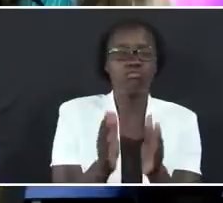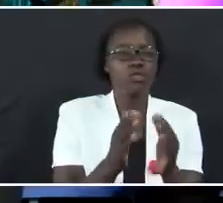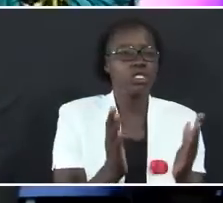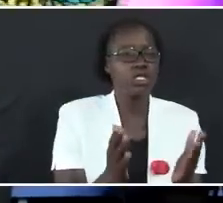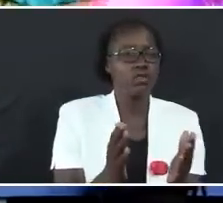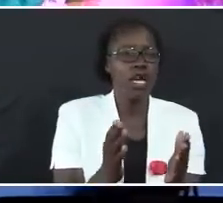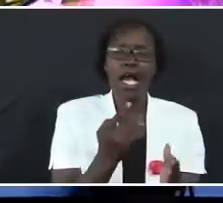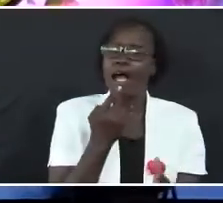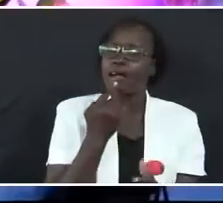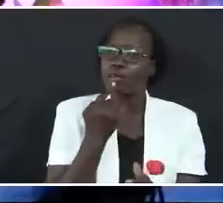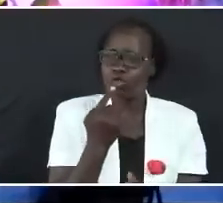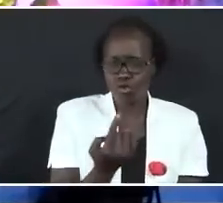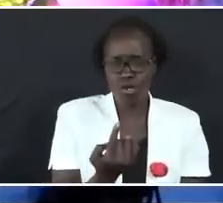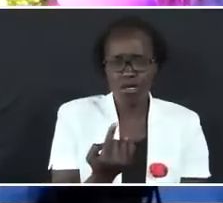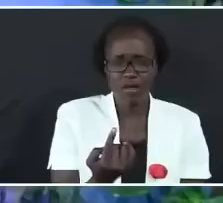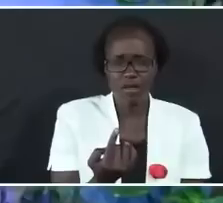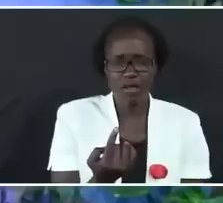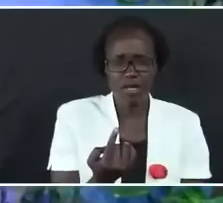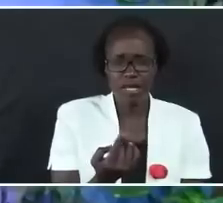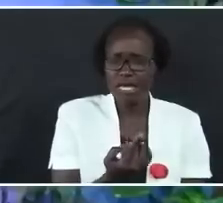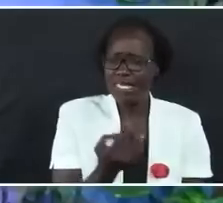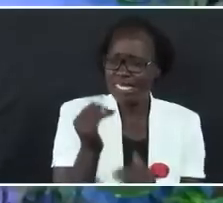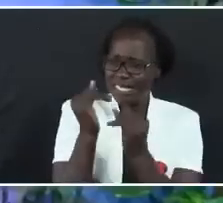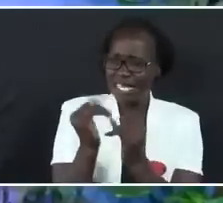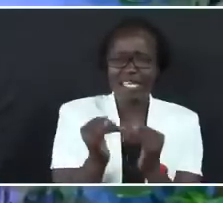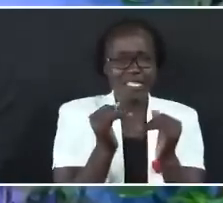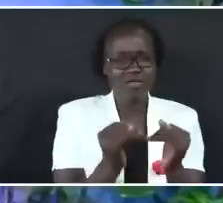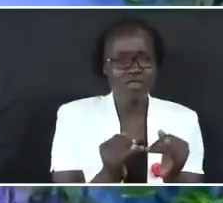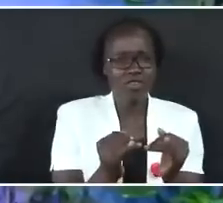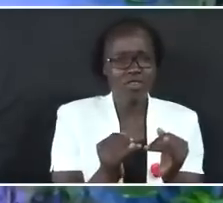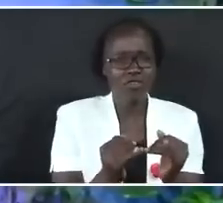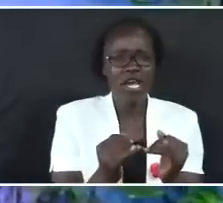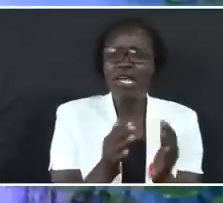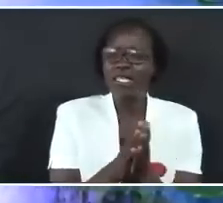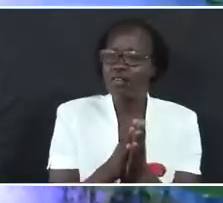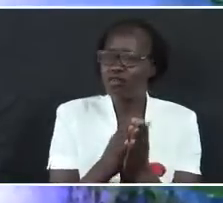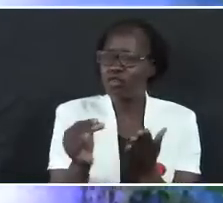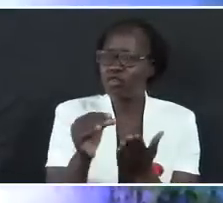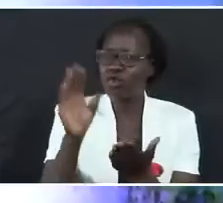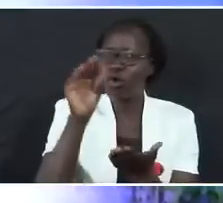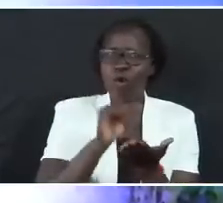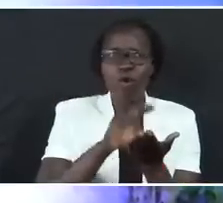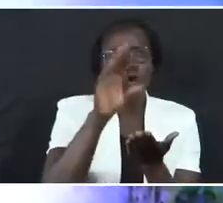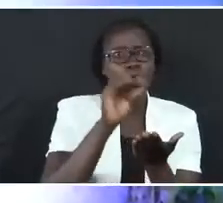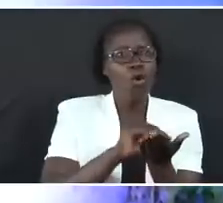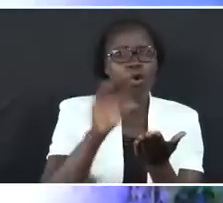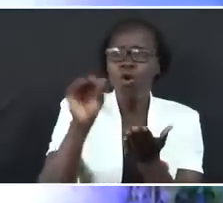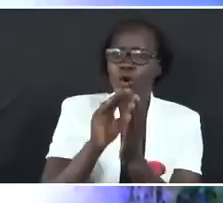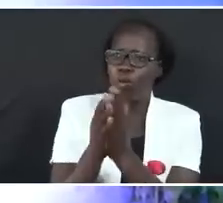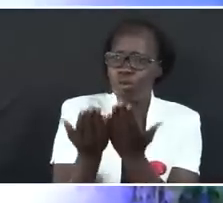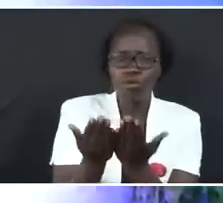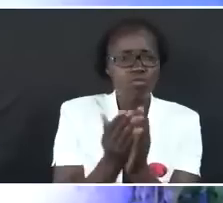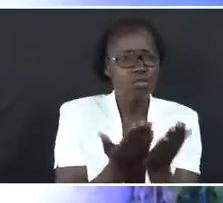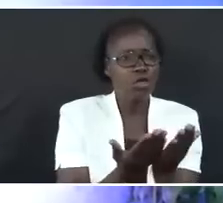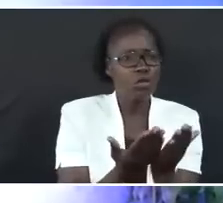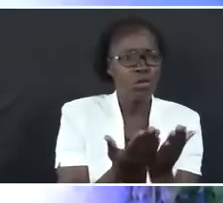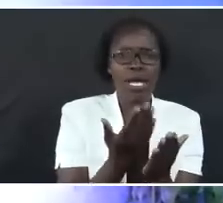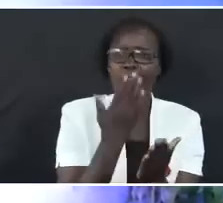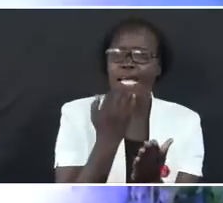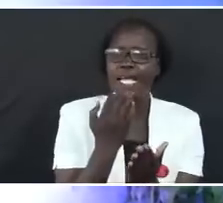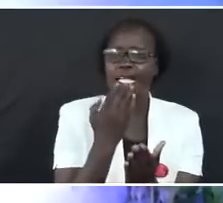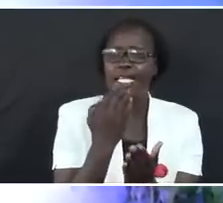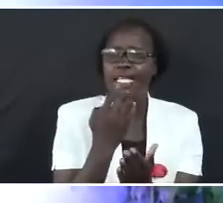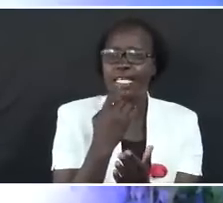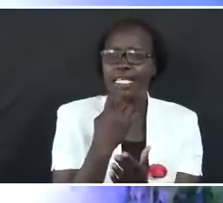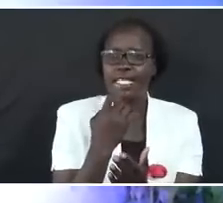And I'm very sure these are individuals that have gone to our bookshop, just pulled out this good book by Ellen White.